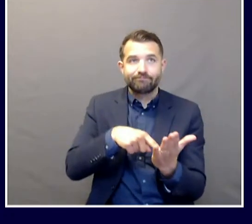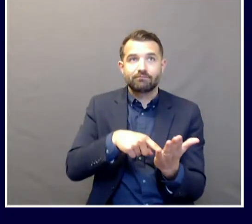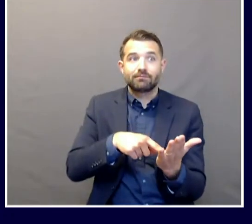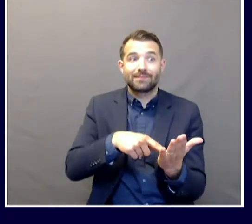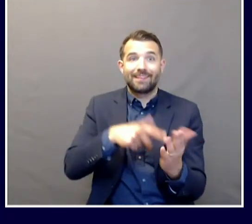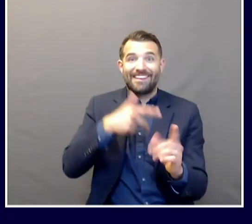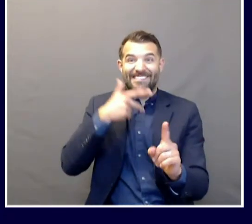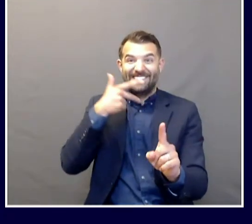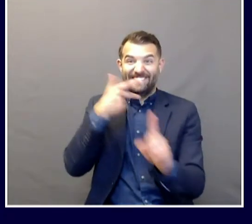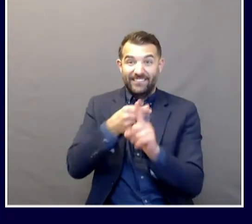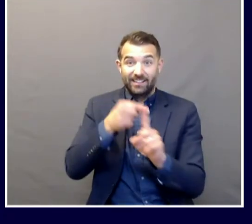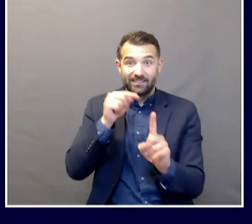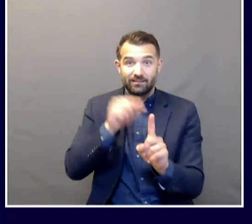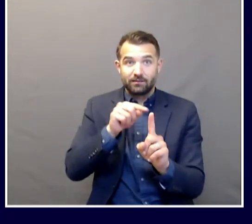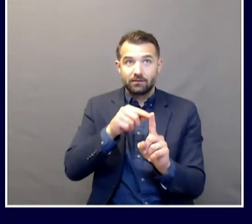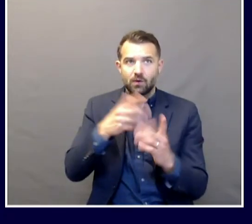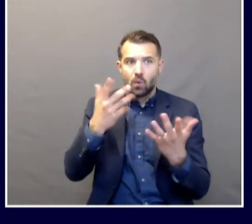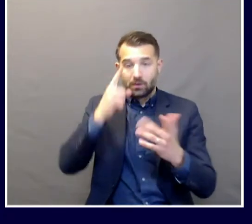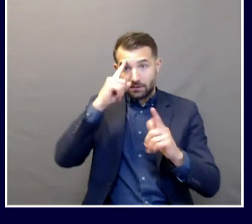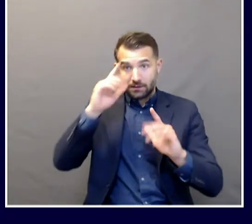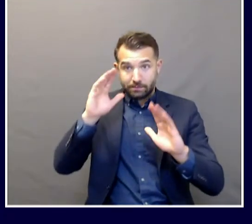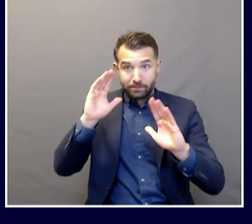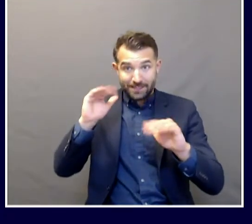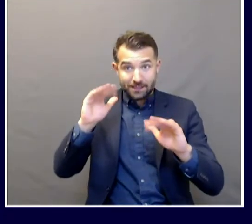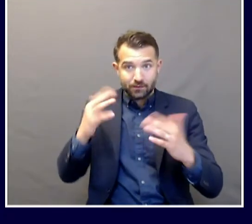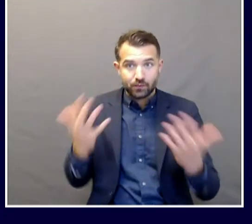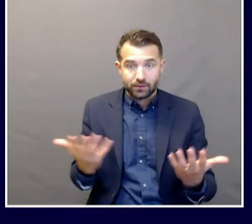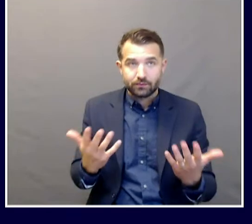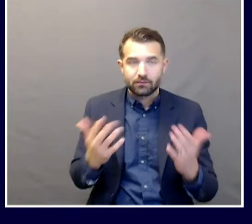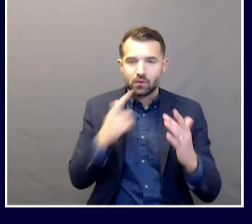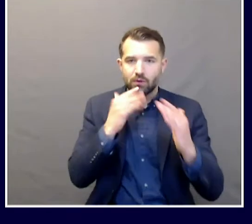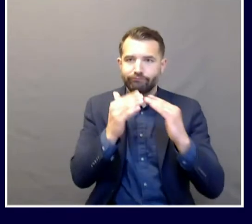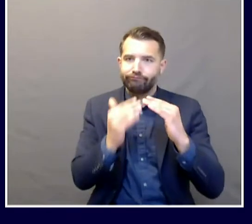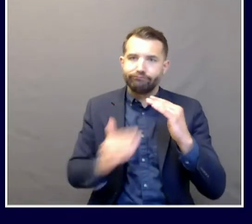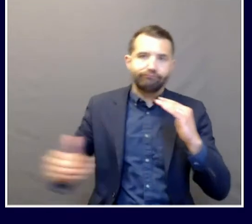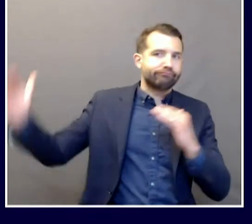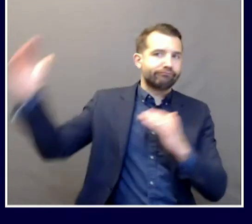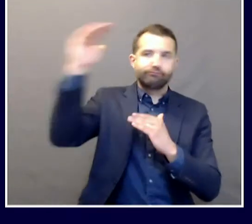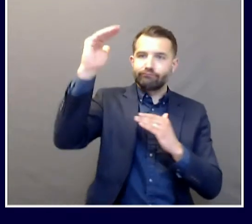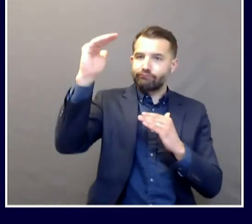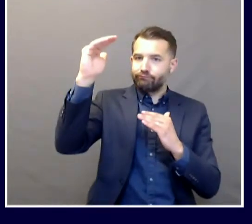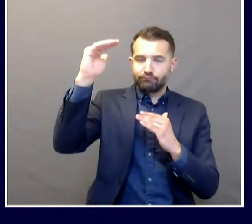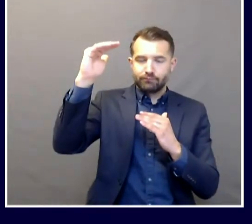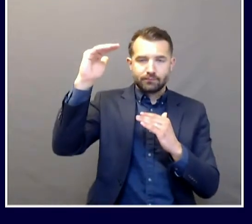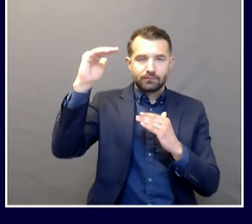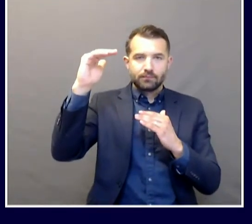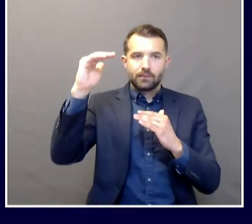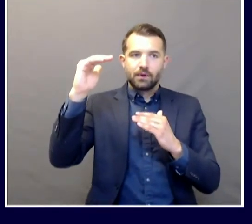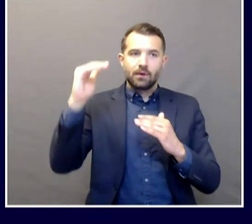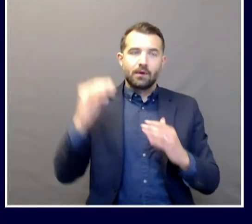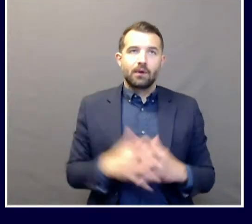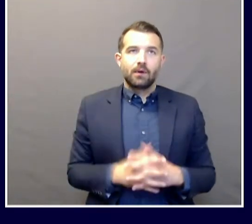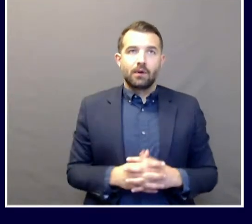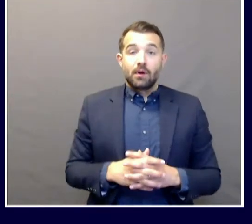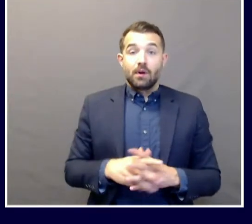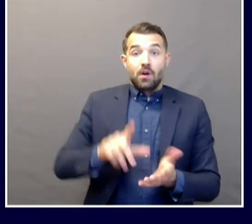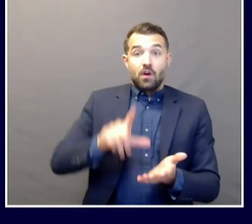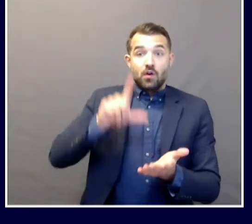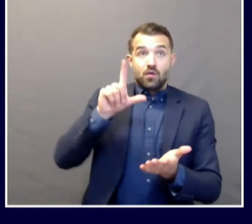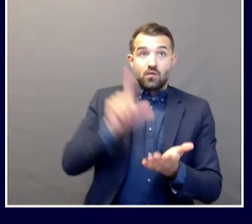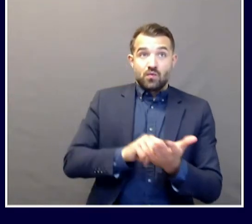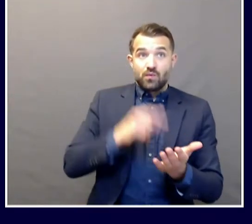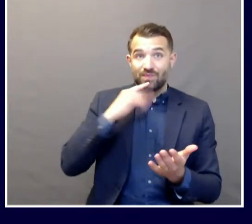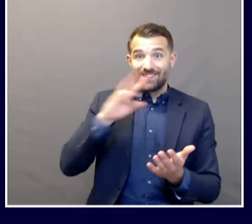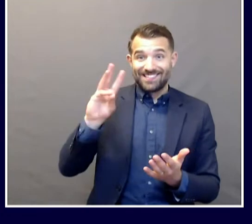expectations. The data that the US CDC published yesterday noted that for people in their 60s and above,